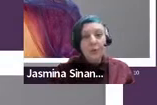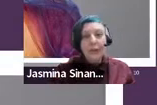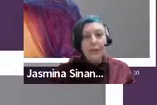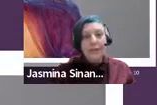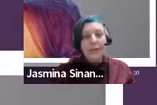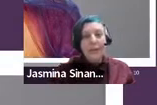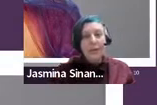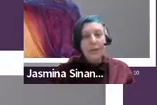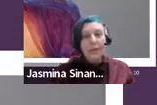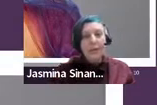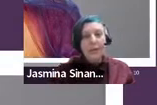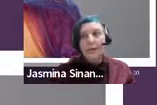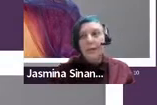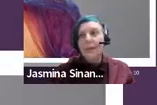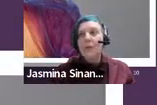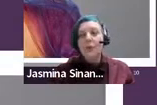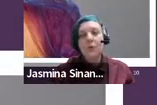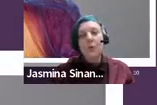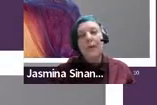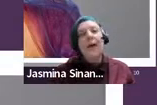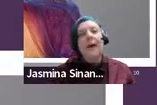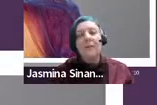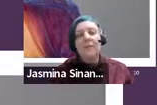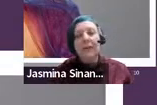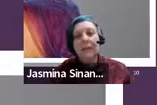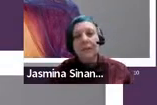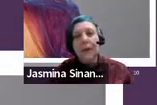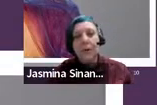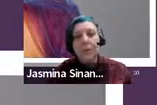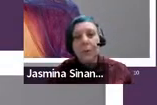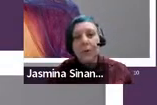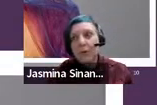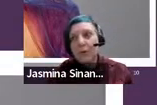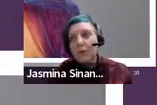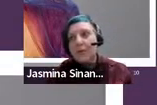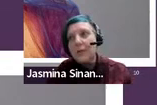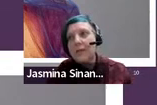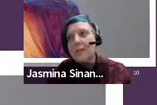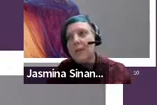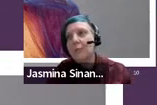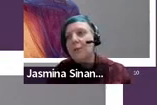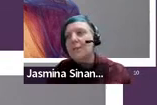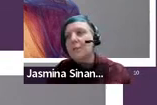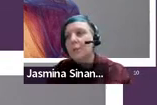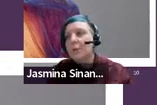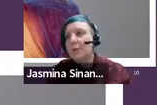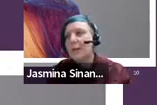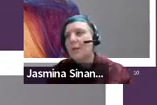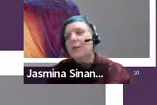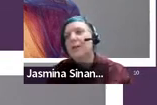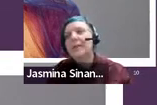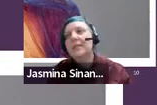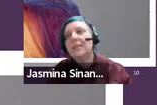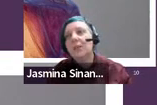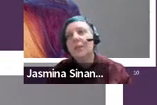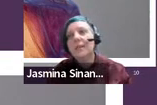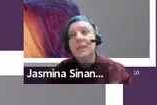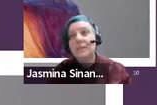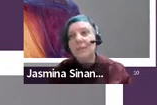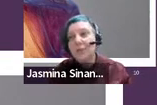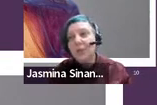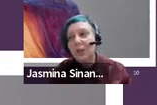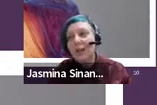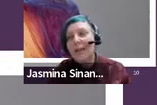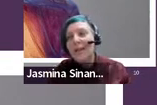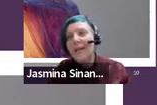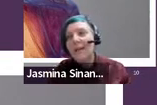in June. As our in June we have our Jose Esteban Munoz Award. Our honoree this year